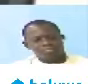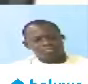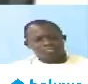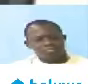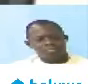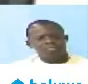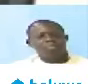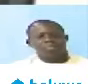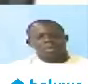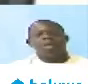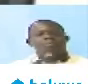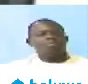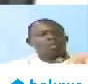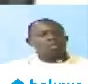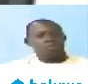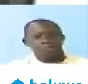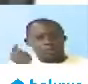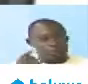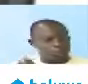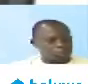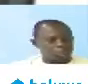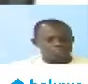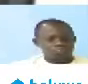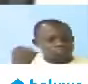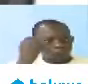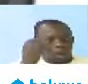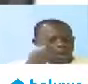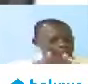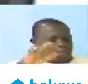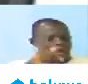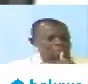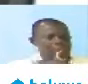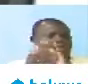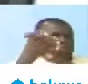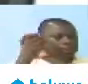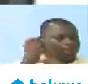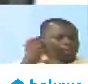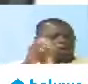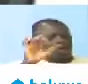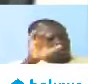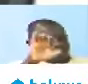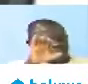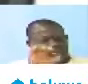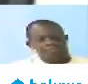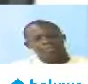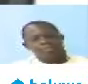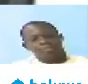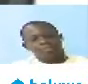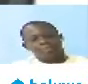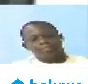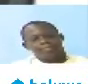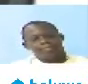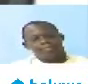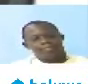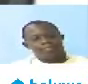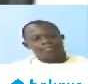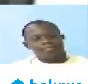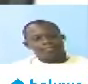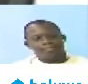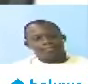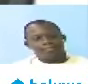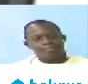those people were very powerful in the country, in Libya. So say to look at Nalbe training a base, to